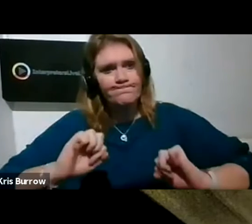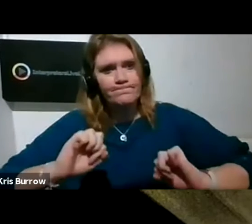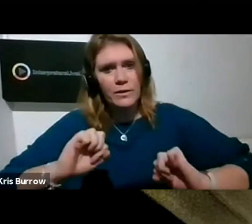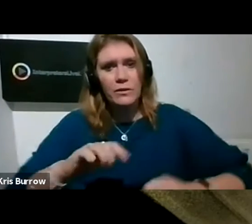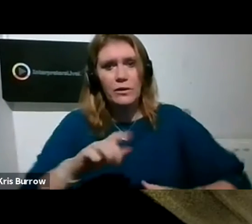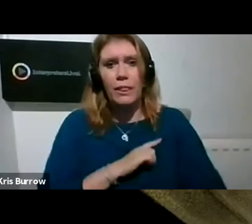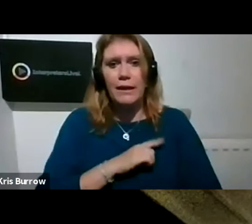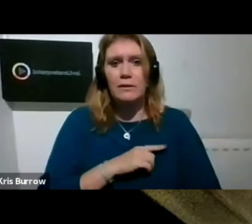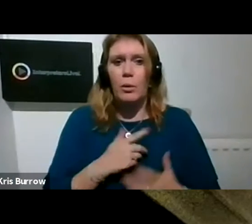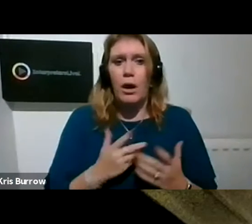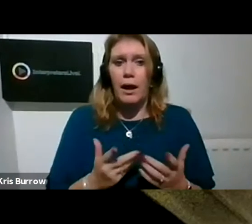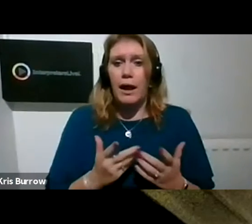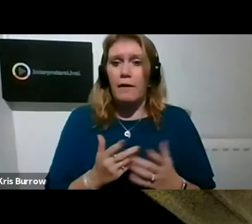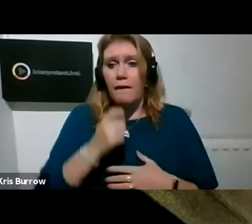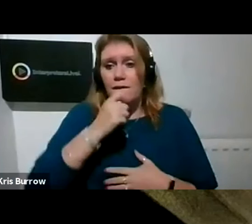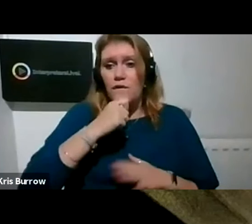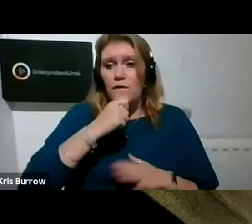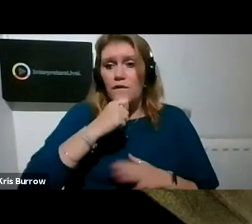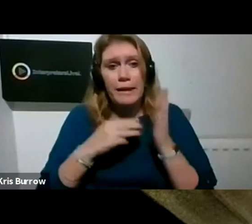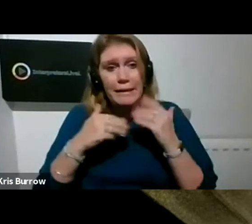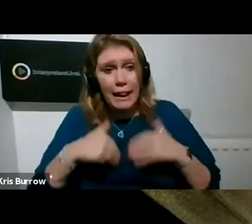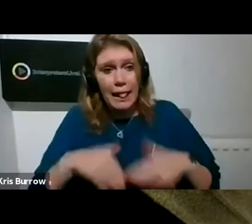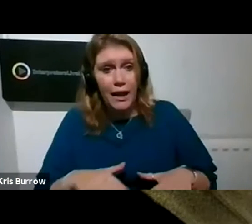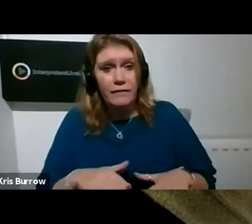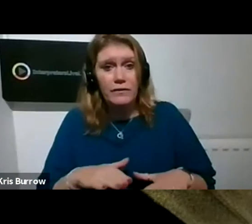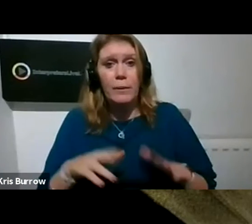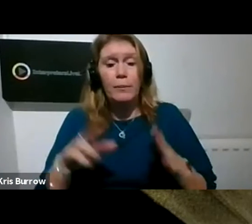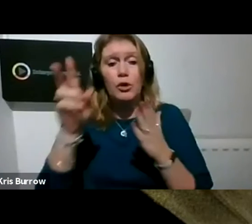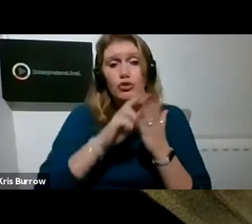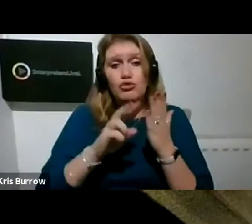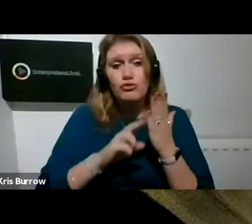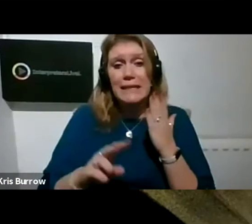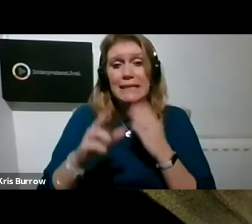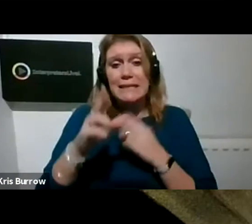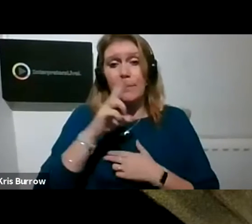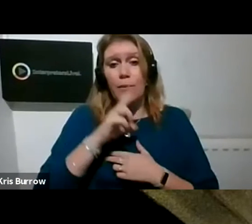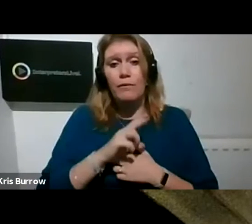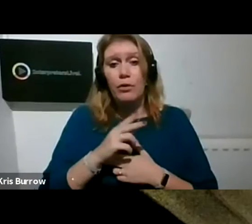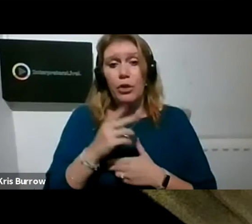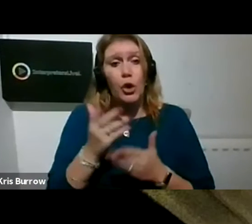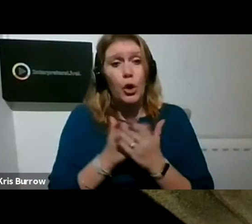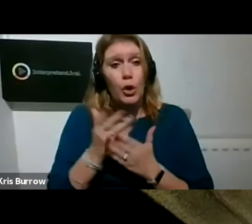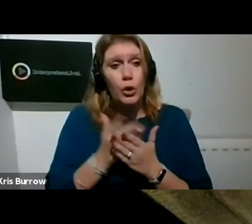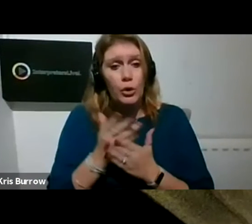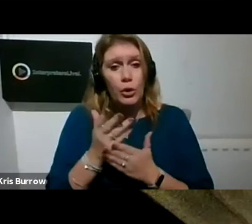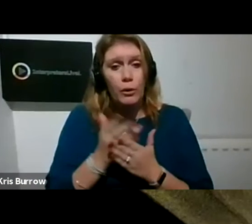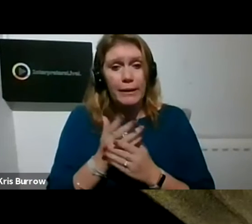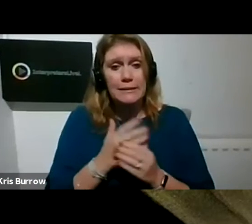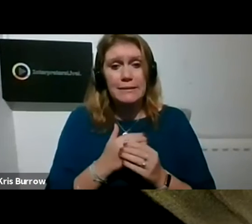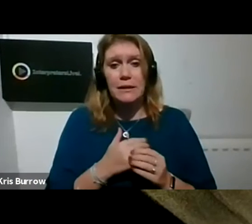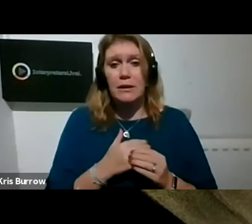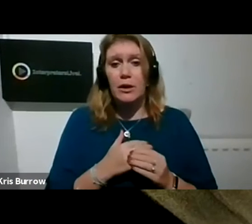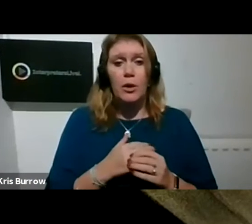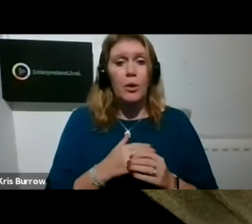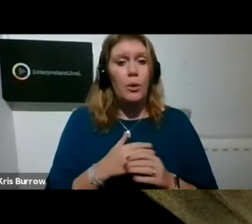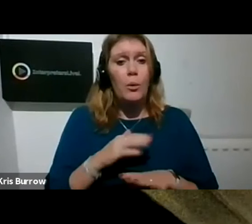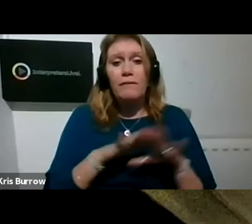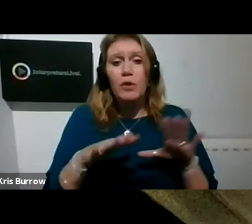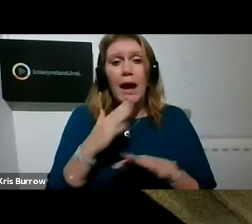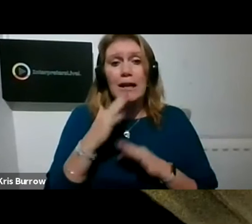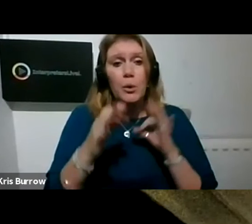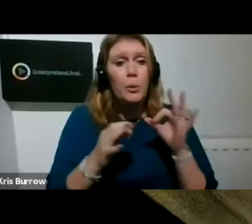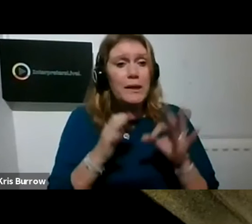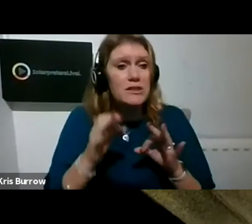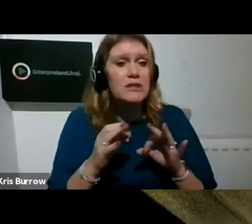going to, because we've only got a few minutes left, just read some of the comments. We haven't actually had questions in the chat, but we've had